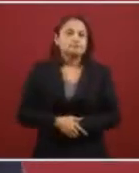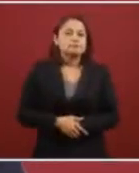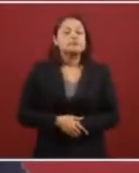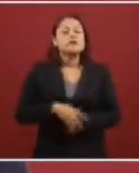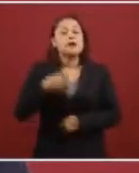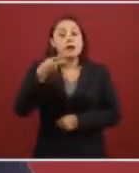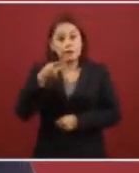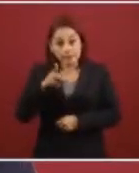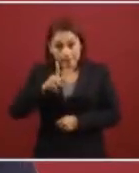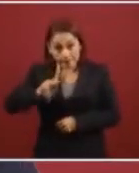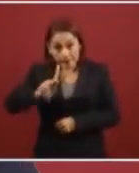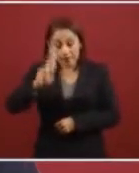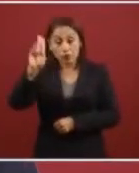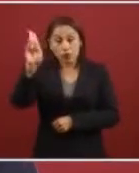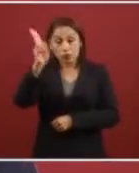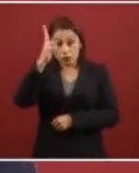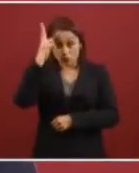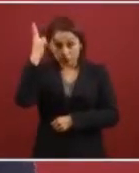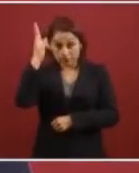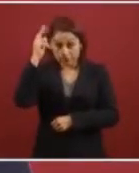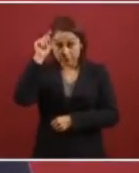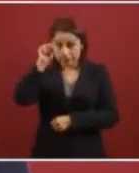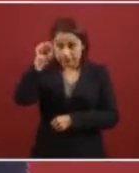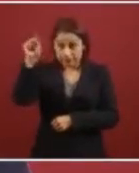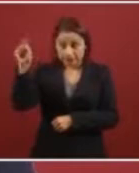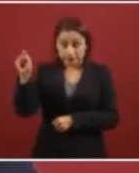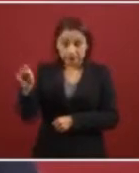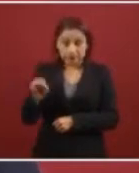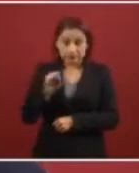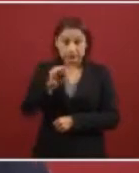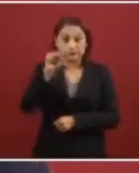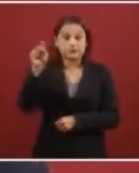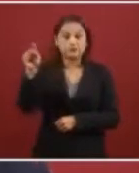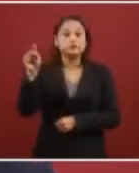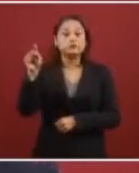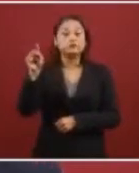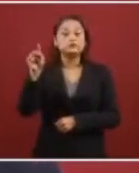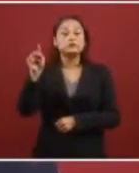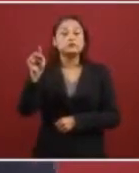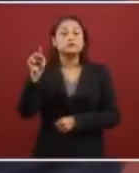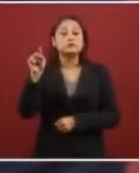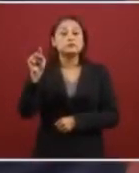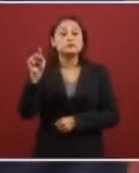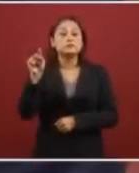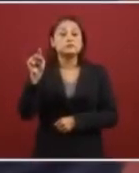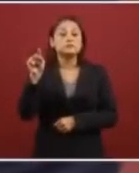universidades, the same universities deben de need to